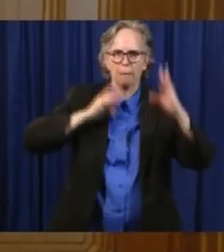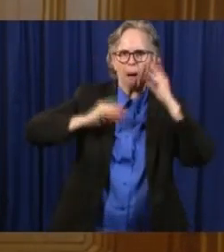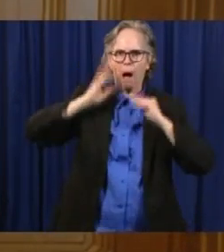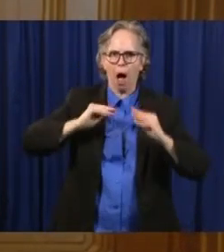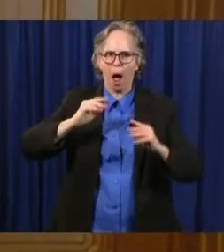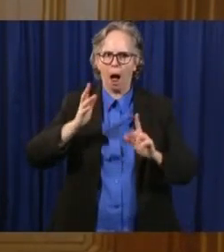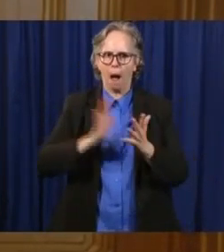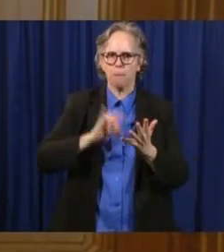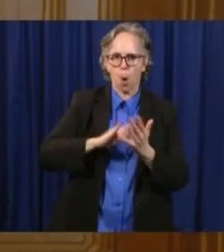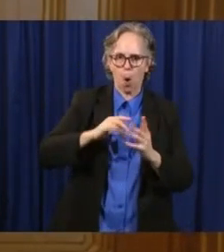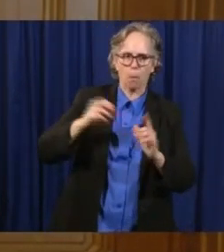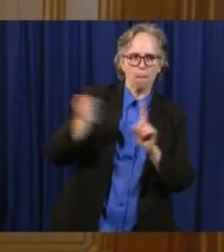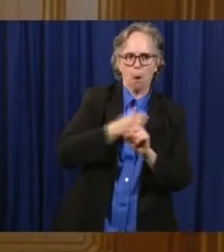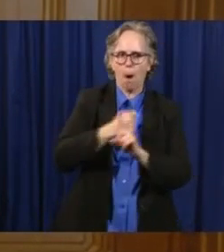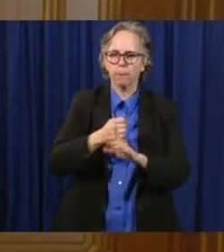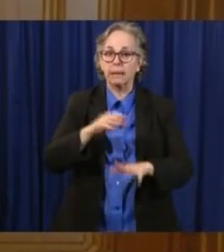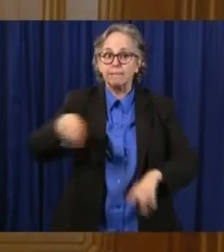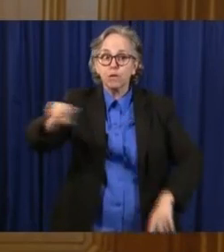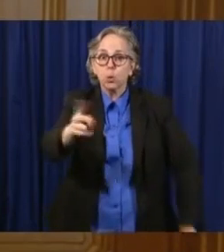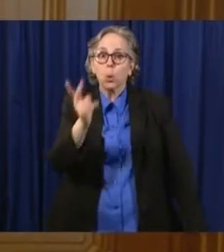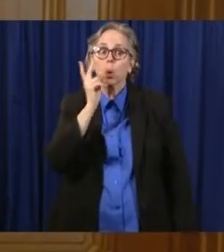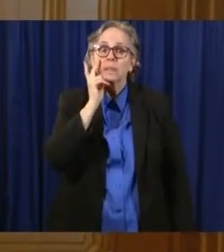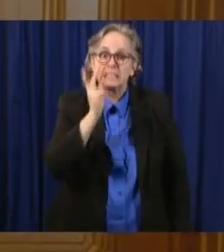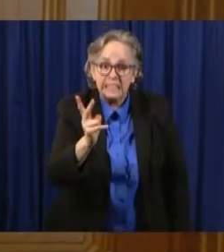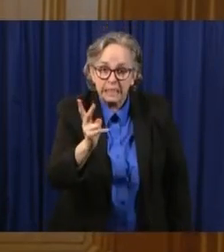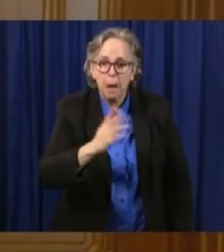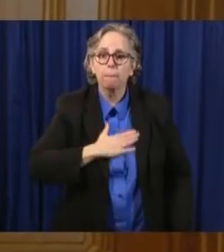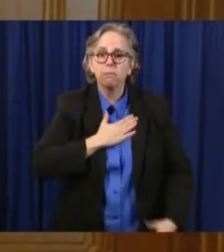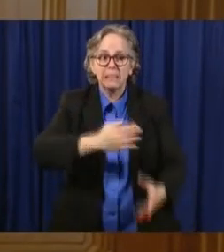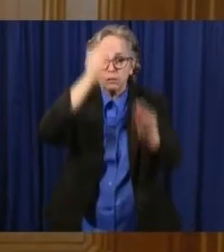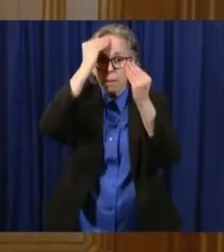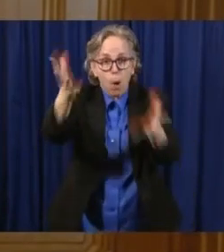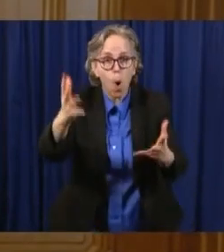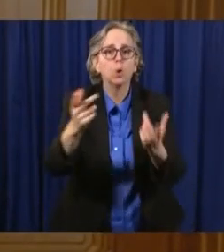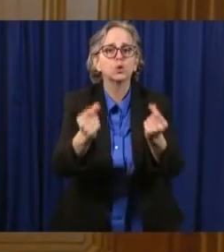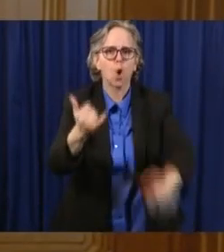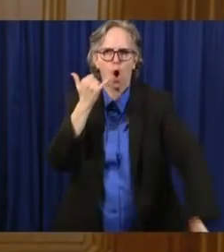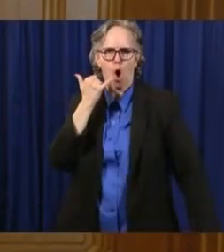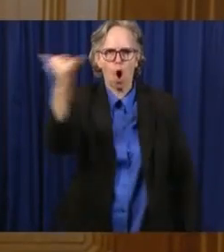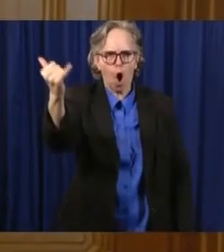this. You can call